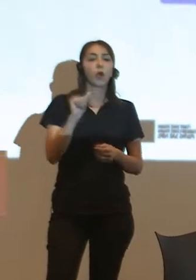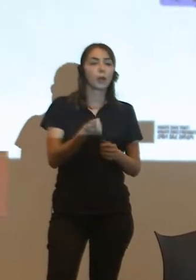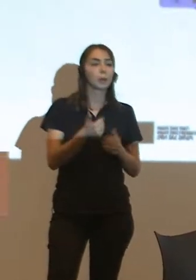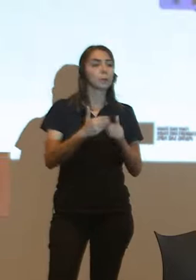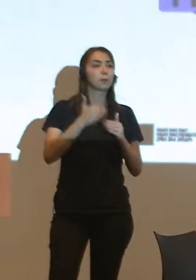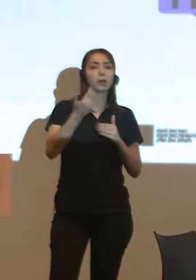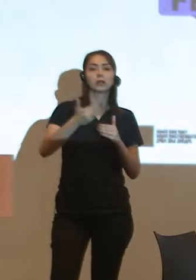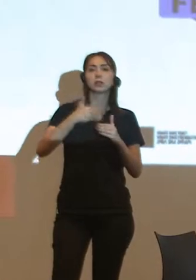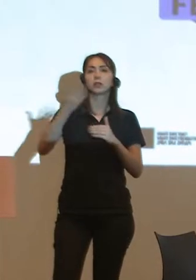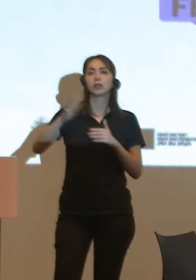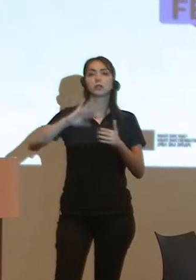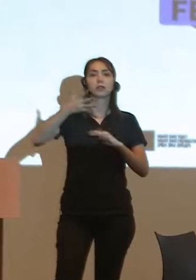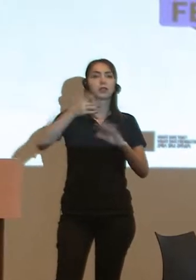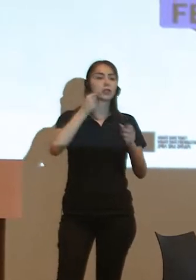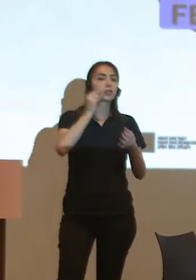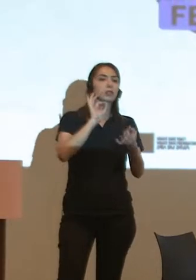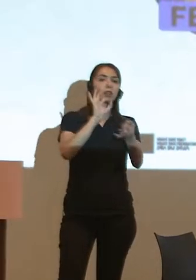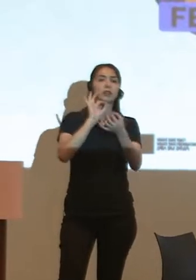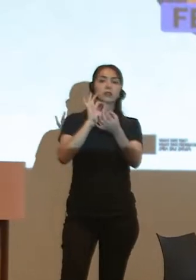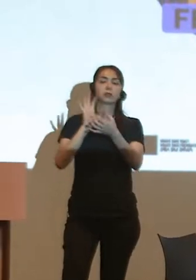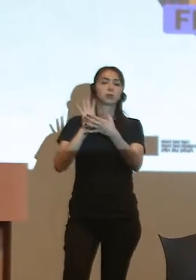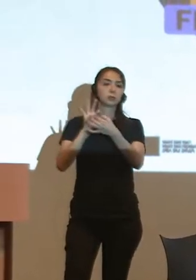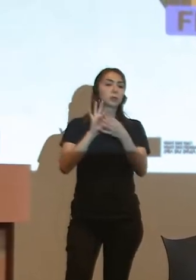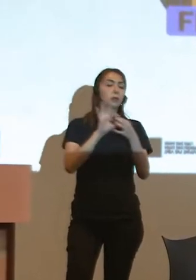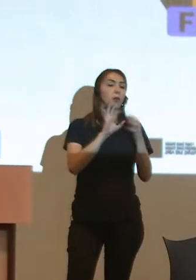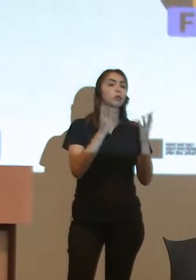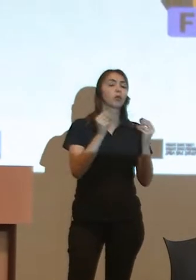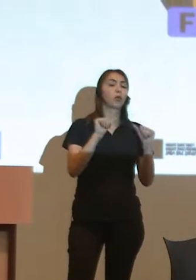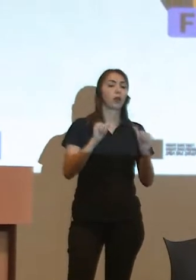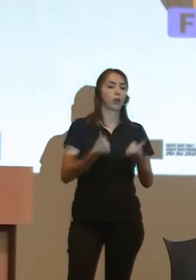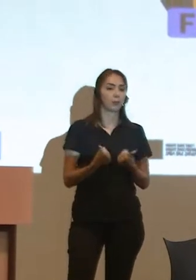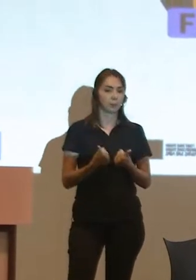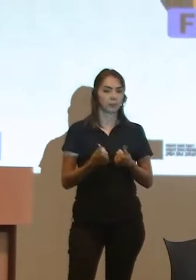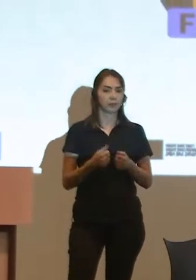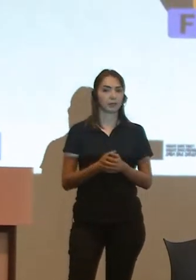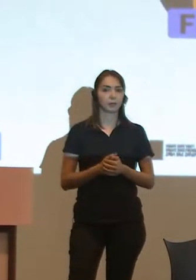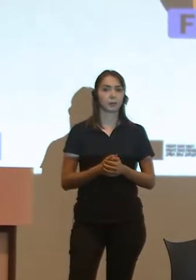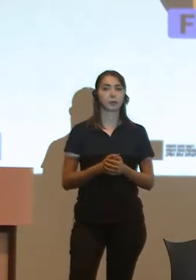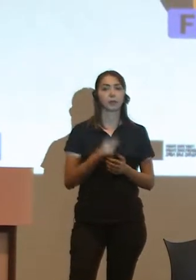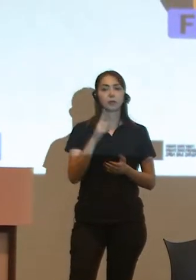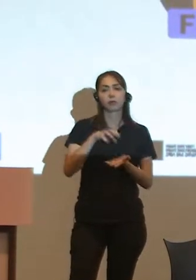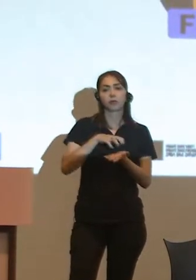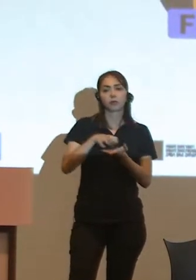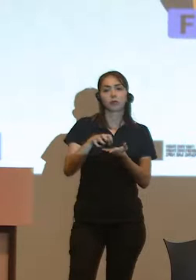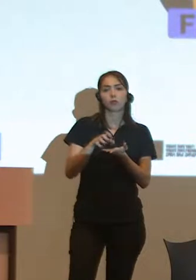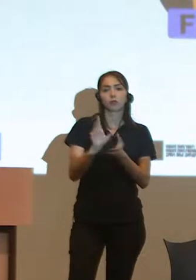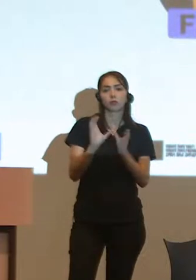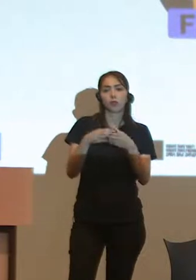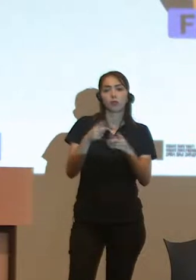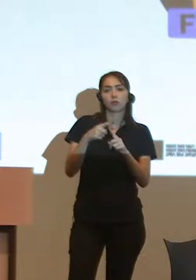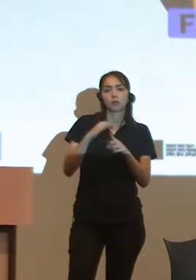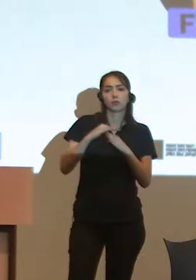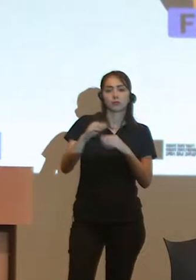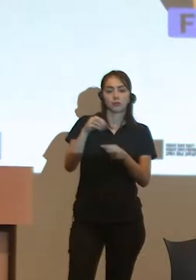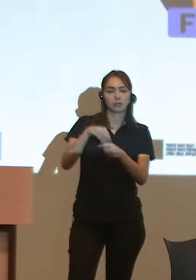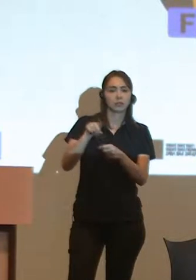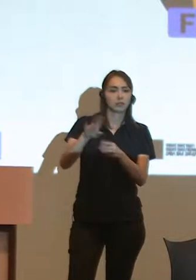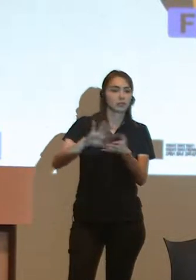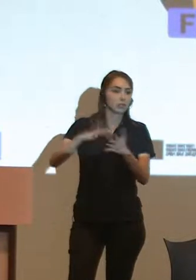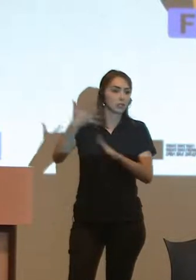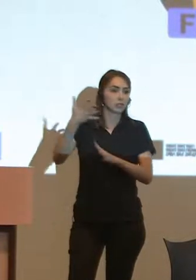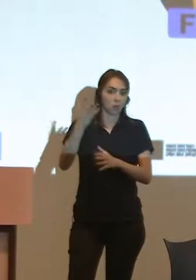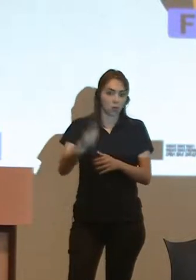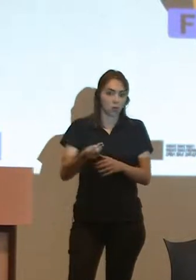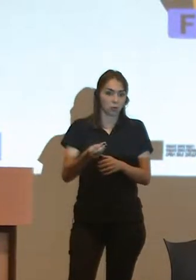because of course when one group in society is singled out in this case it was